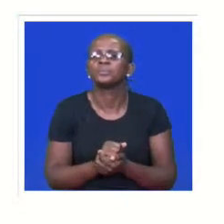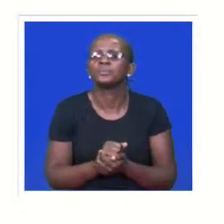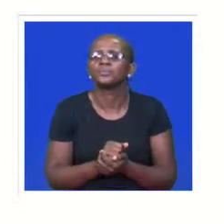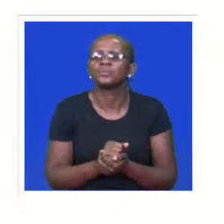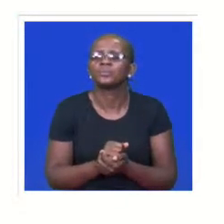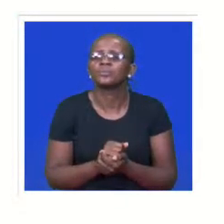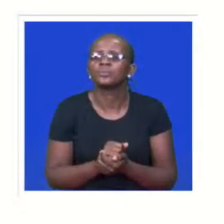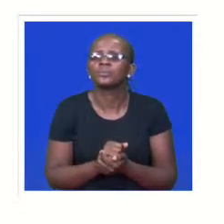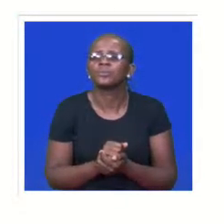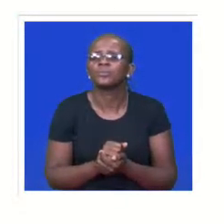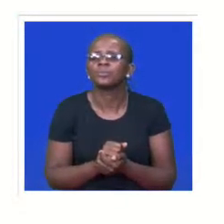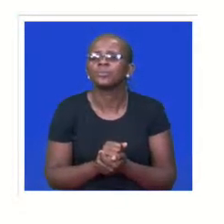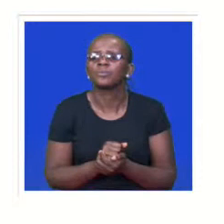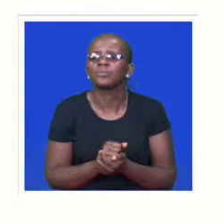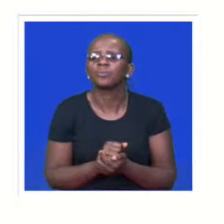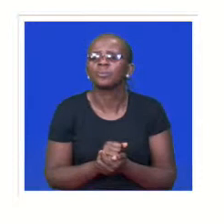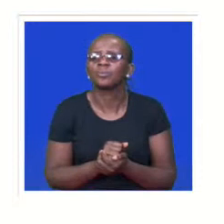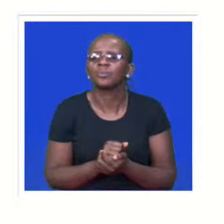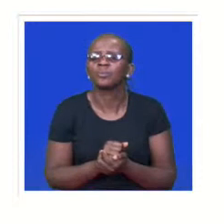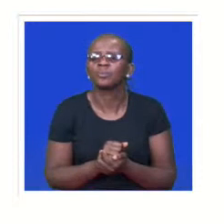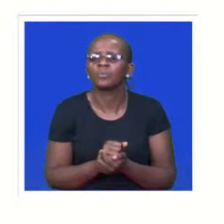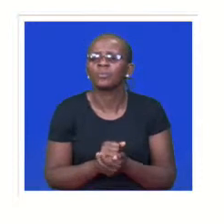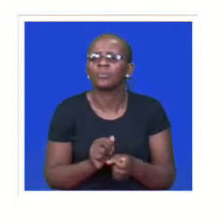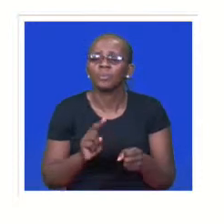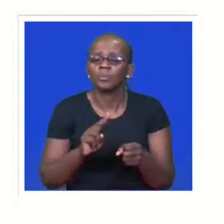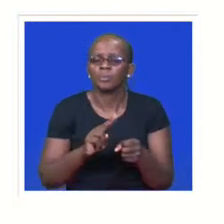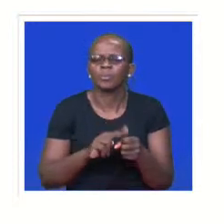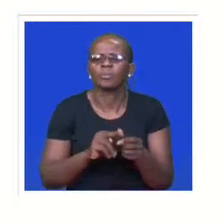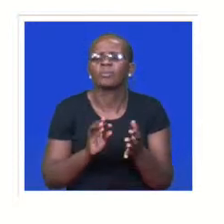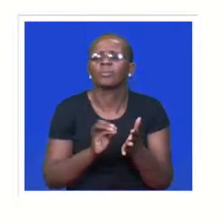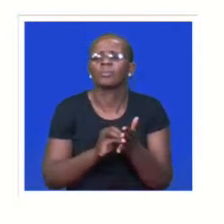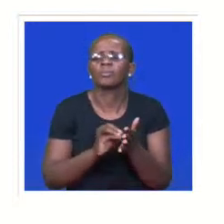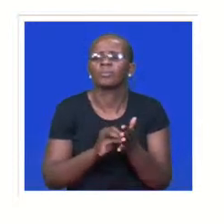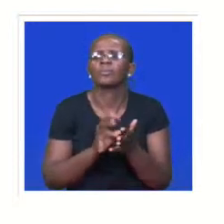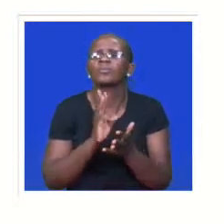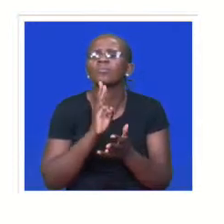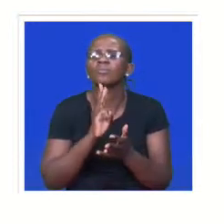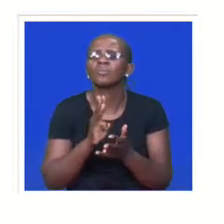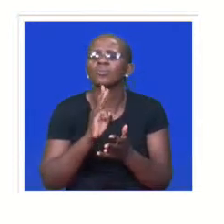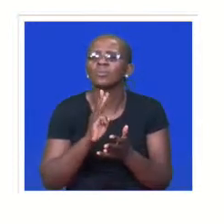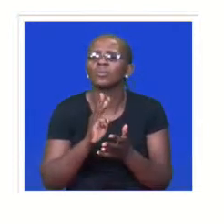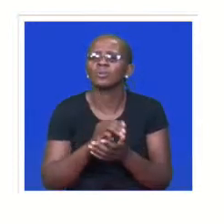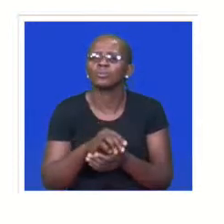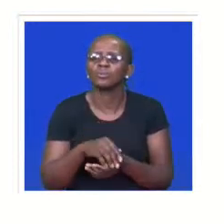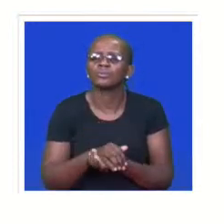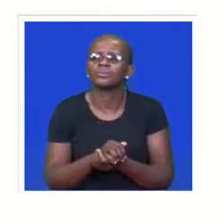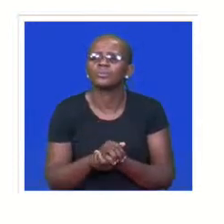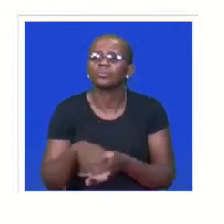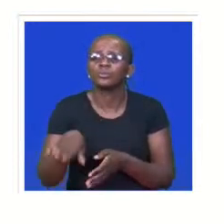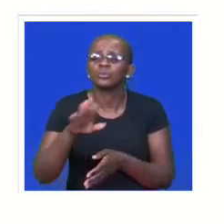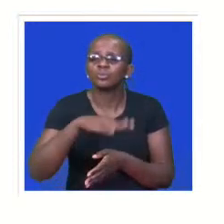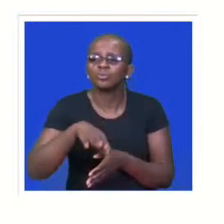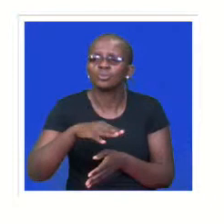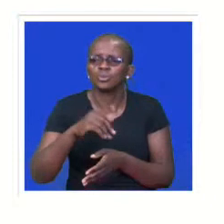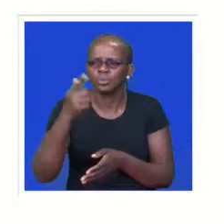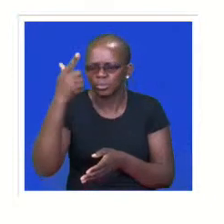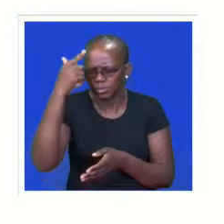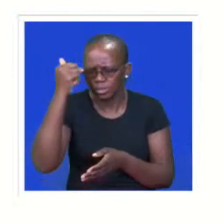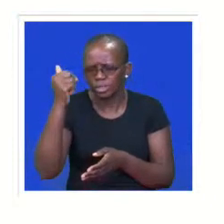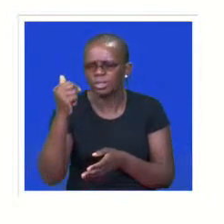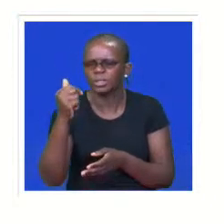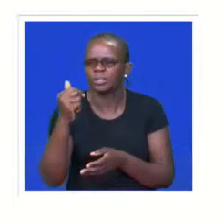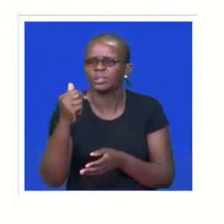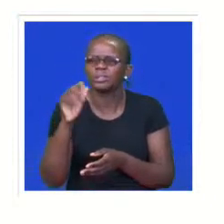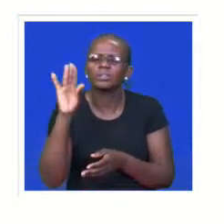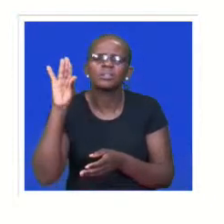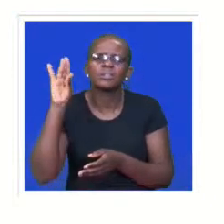our next new word, which is mouse. We all know this animal, dear Lena. It has